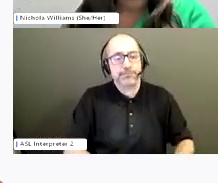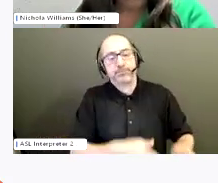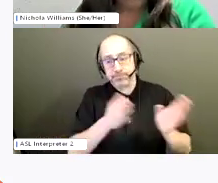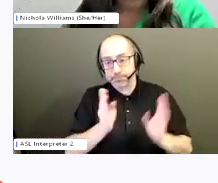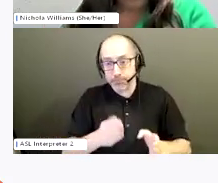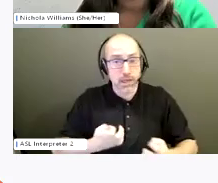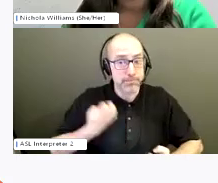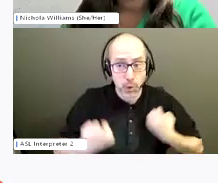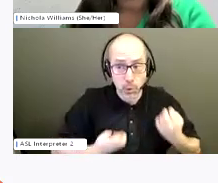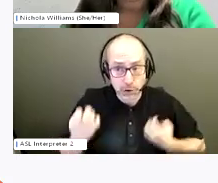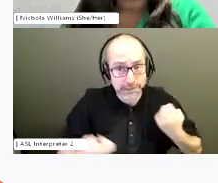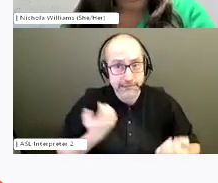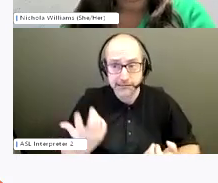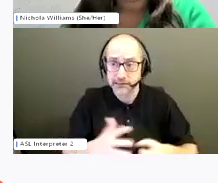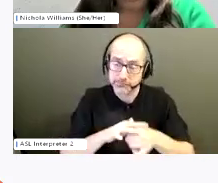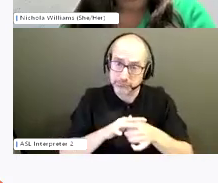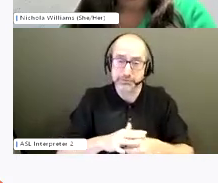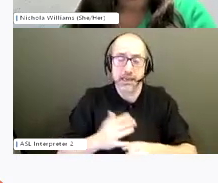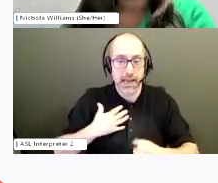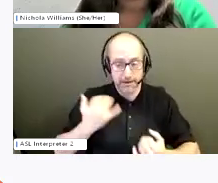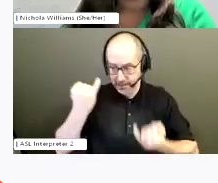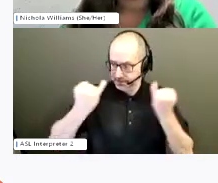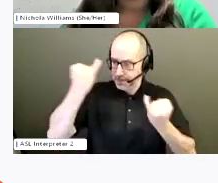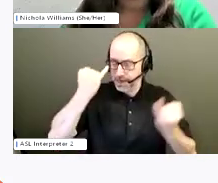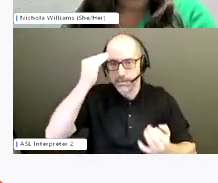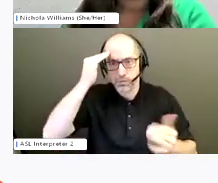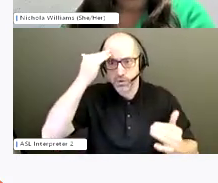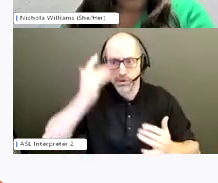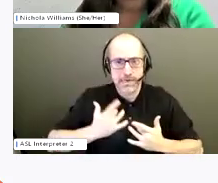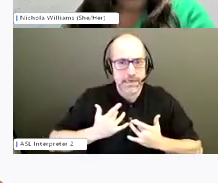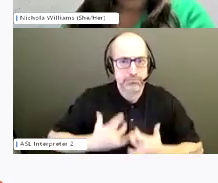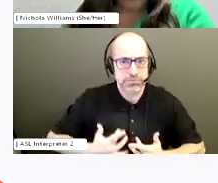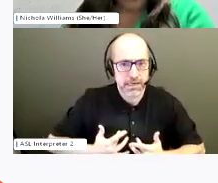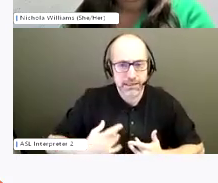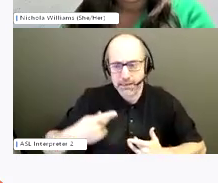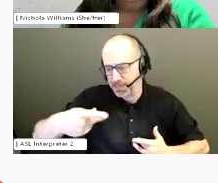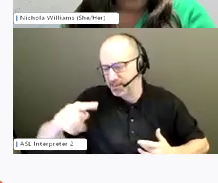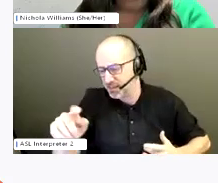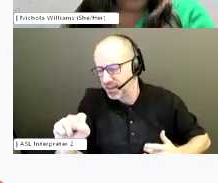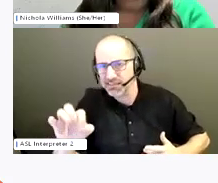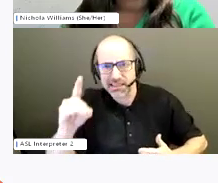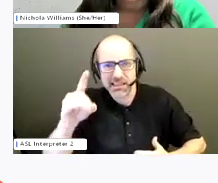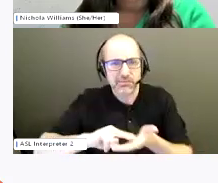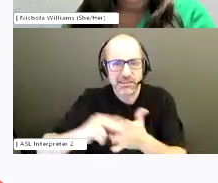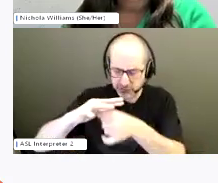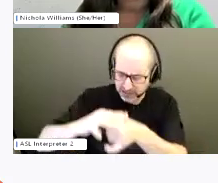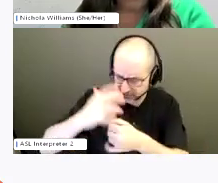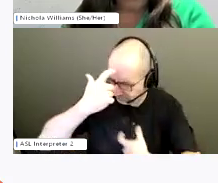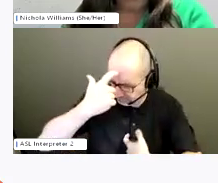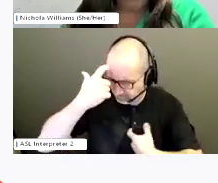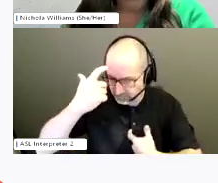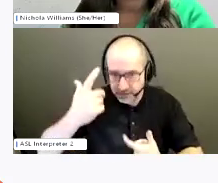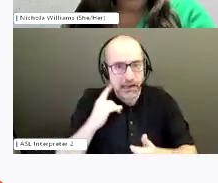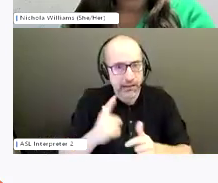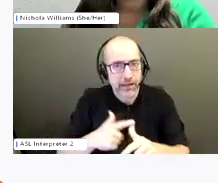Survivors report high levels of anxiety, depression, post-traumatic stress disorder, and suicidal thoughts while